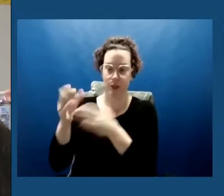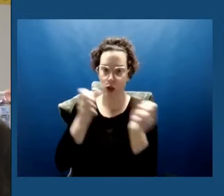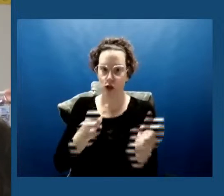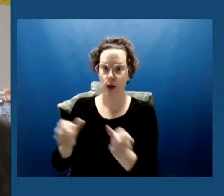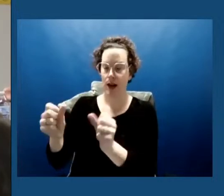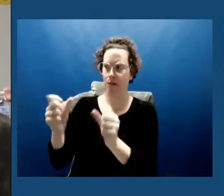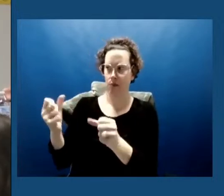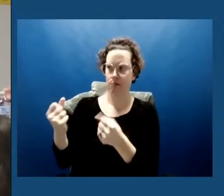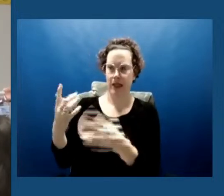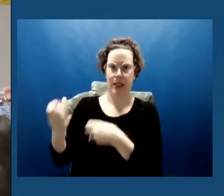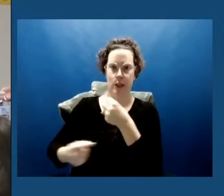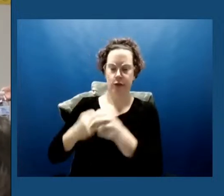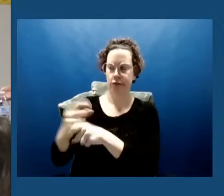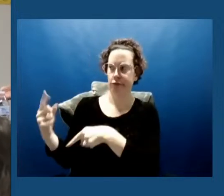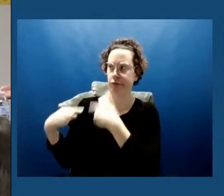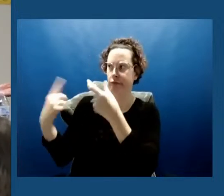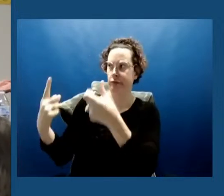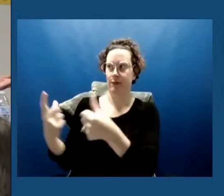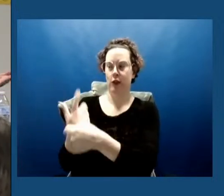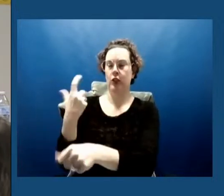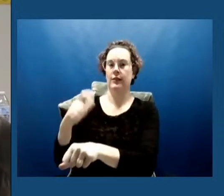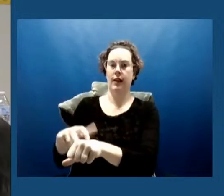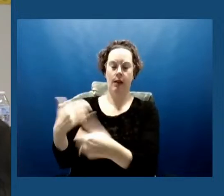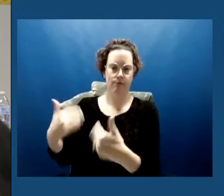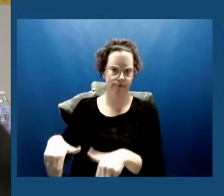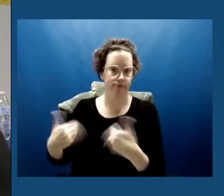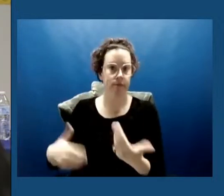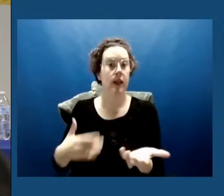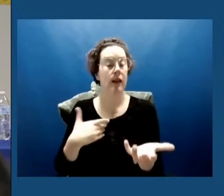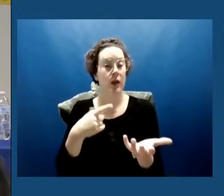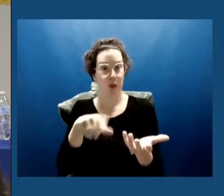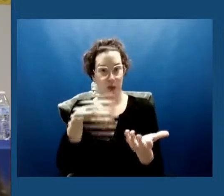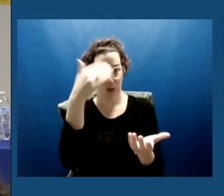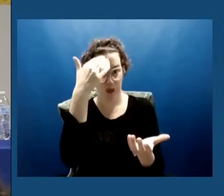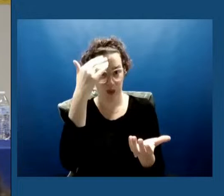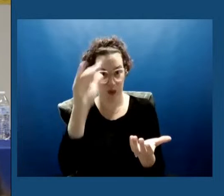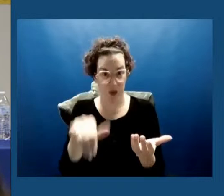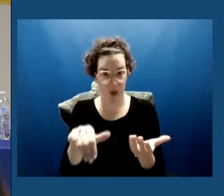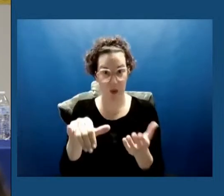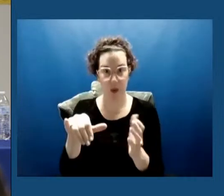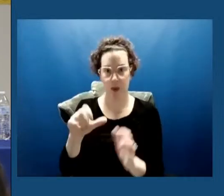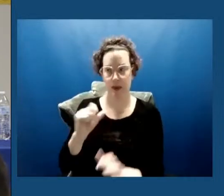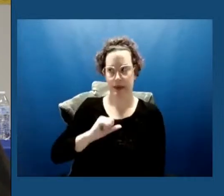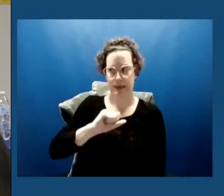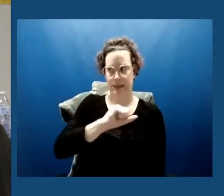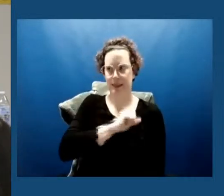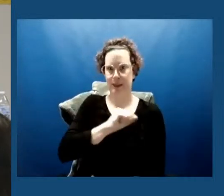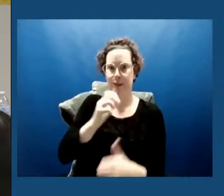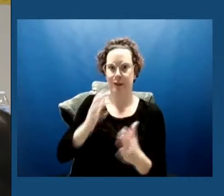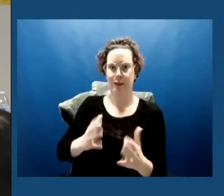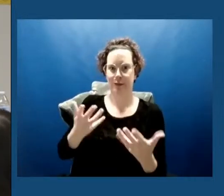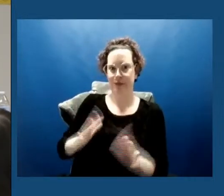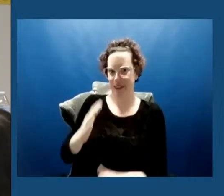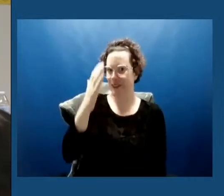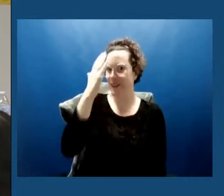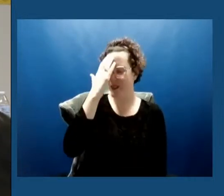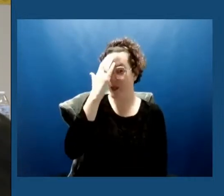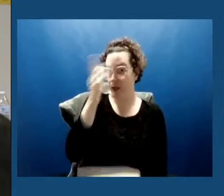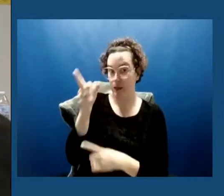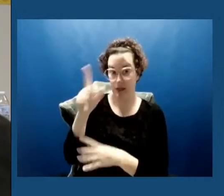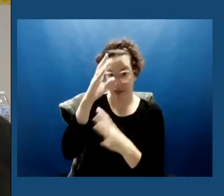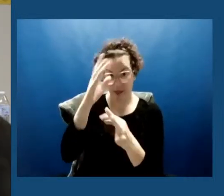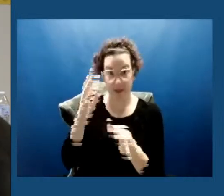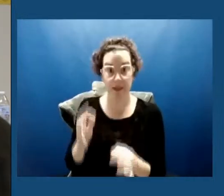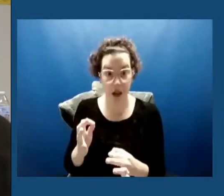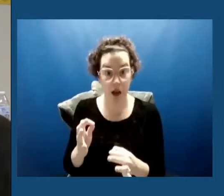decades. And anyone who knows the senator knows, like when he decides he's going to get